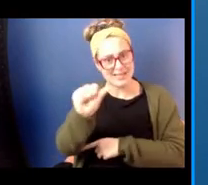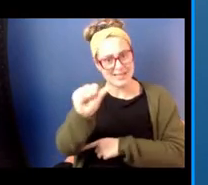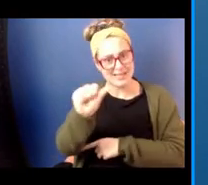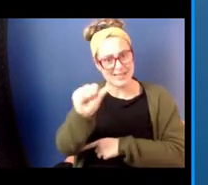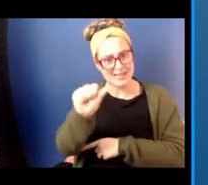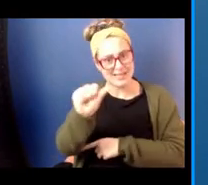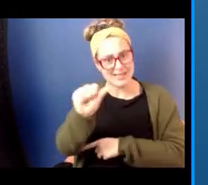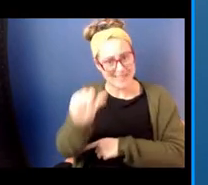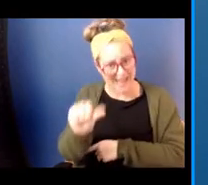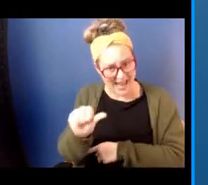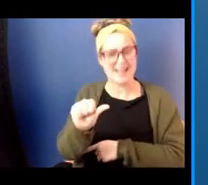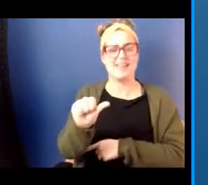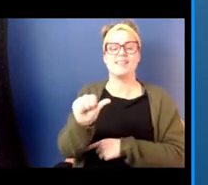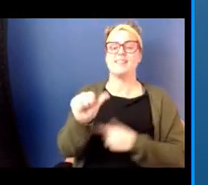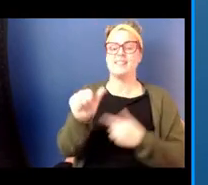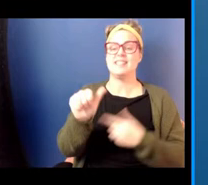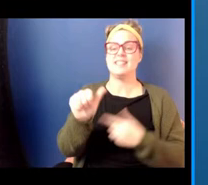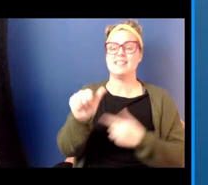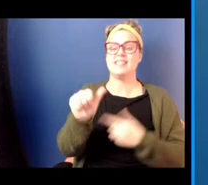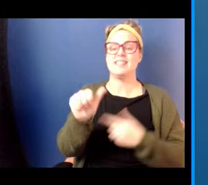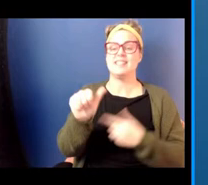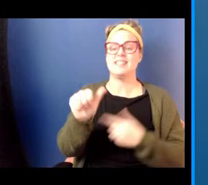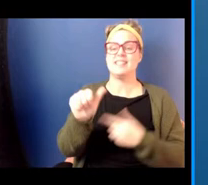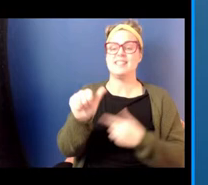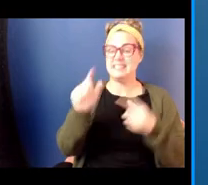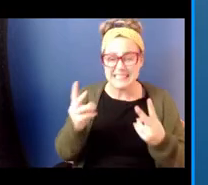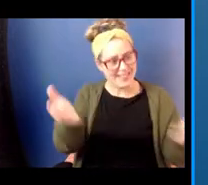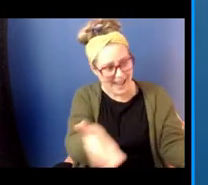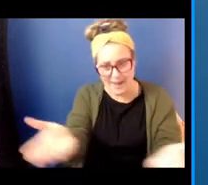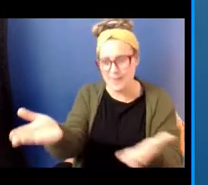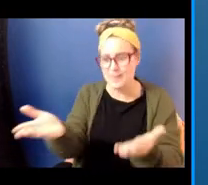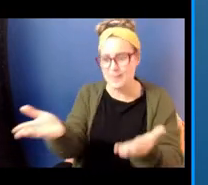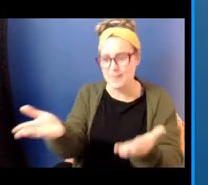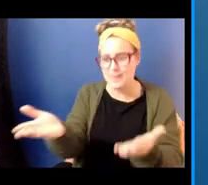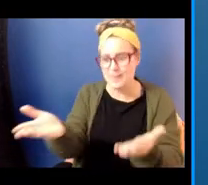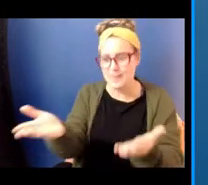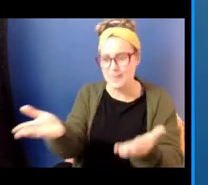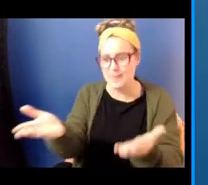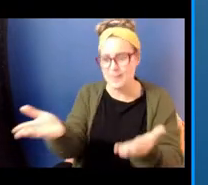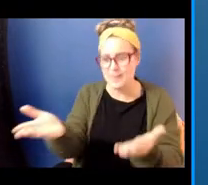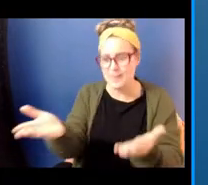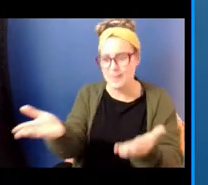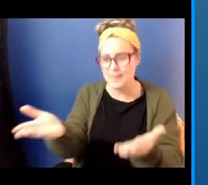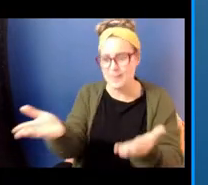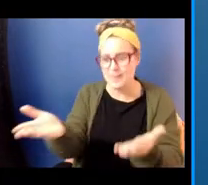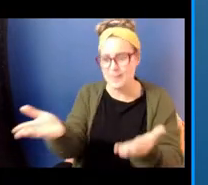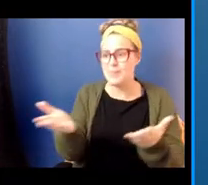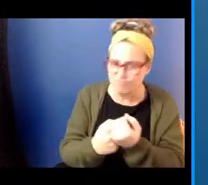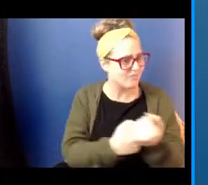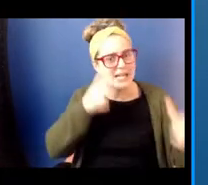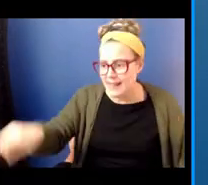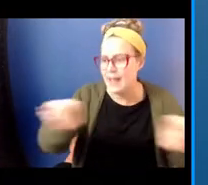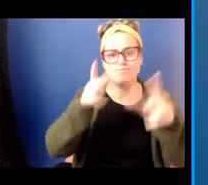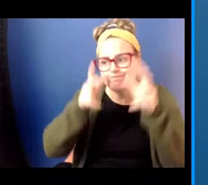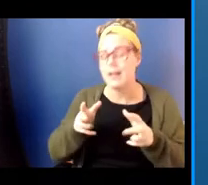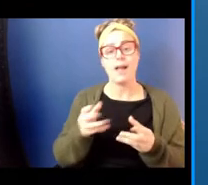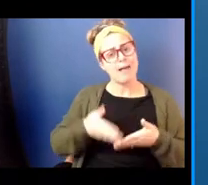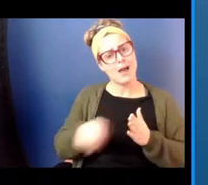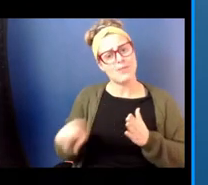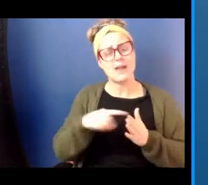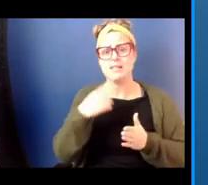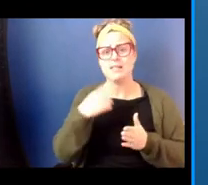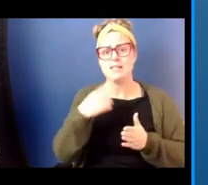hearing those voices let them tell you how they make ends meet living paycheck to